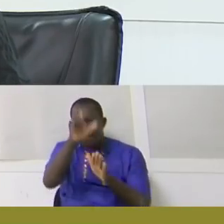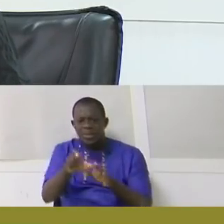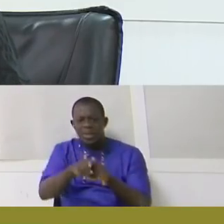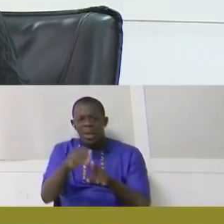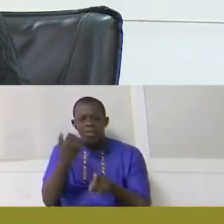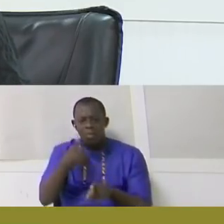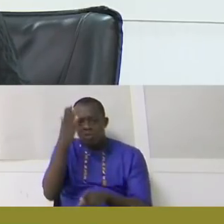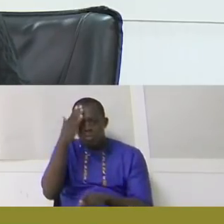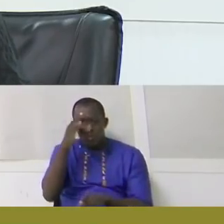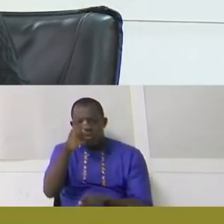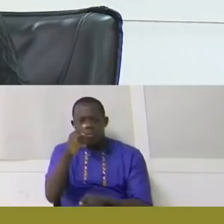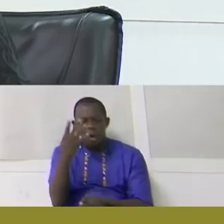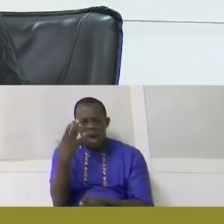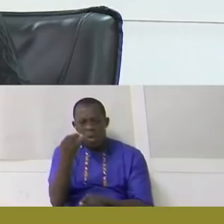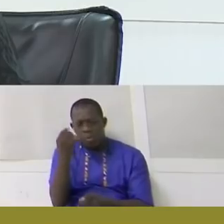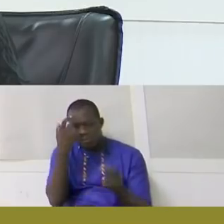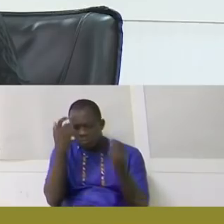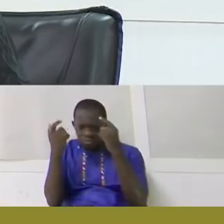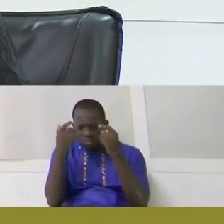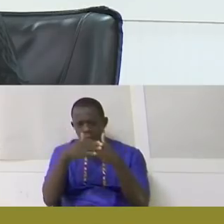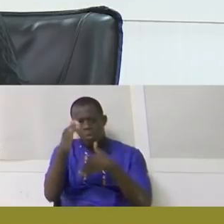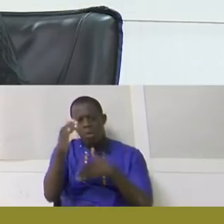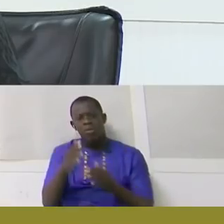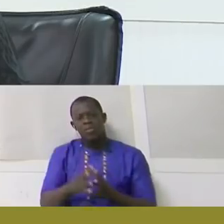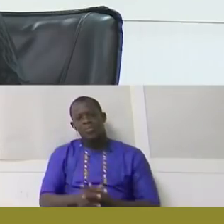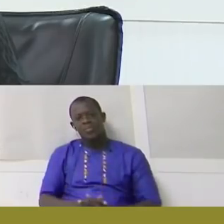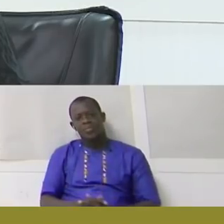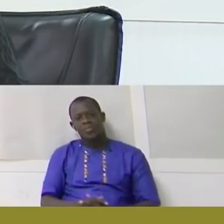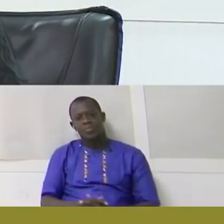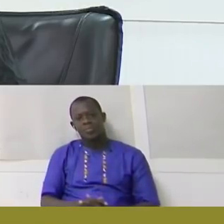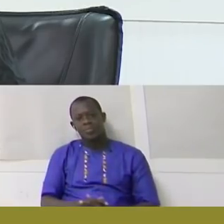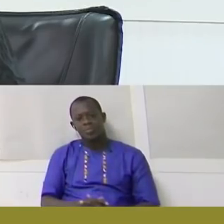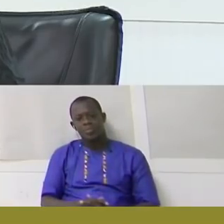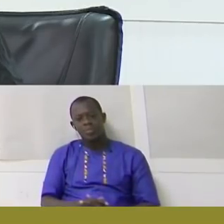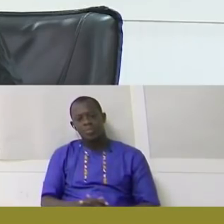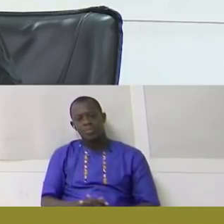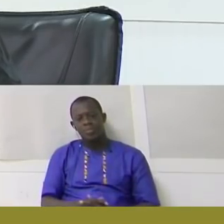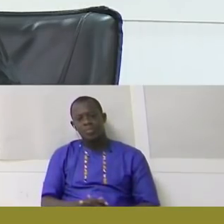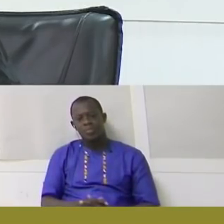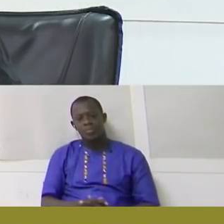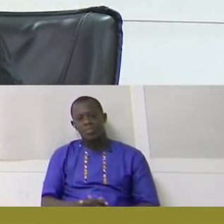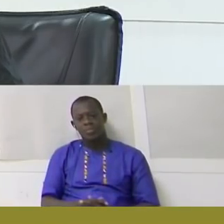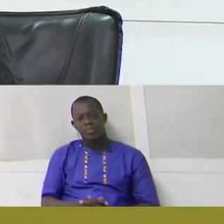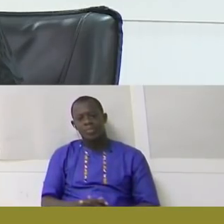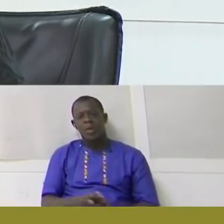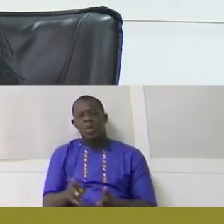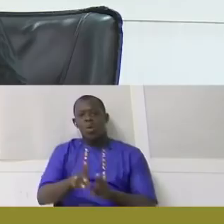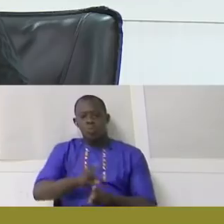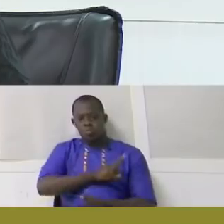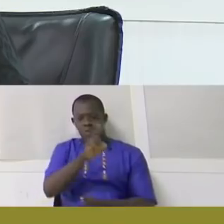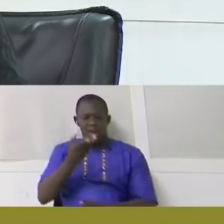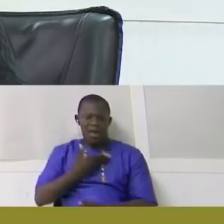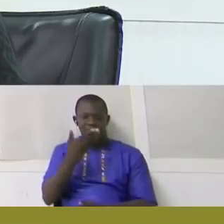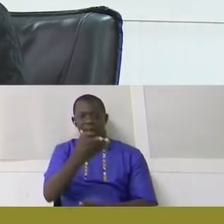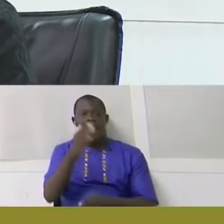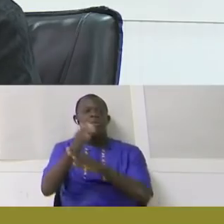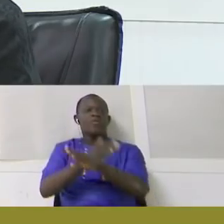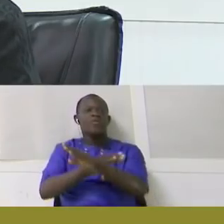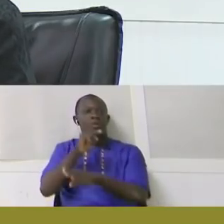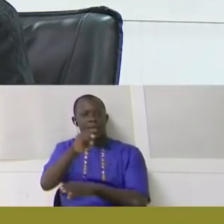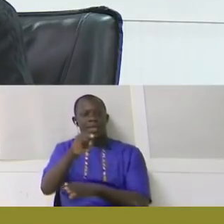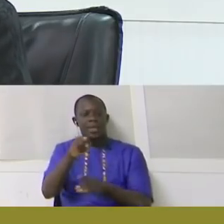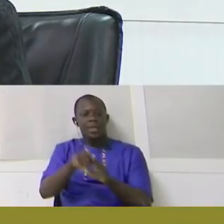I was also thinking about that, why he said I was a public figure. Ñu neka fofu because bala lolu sax